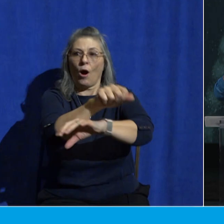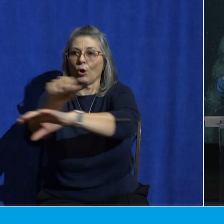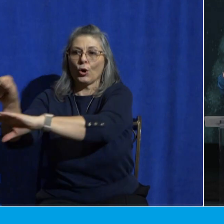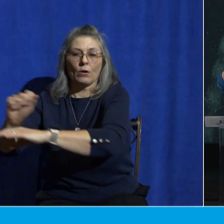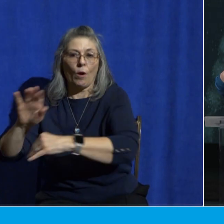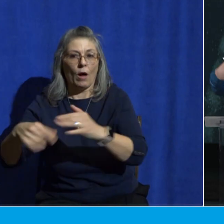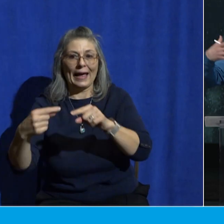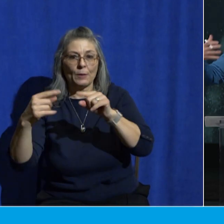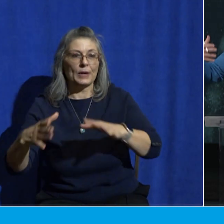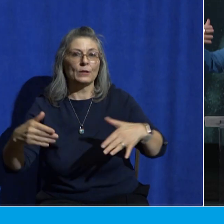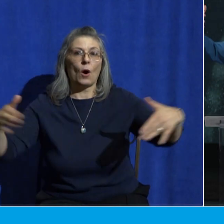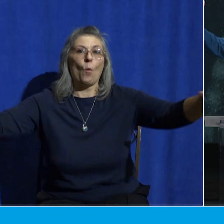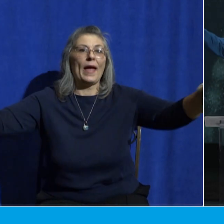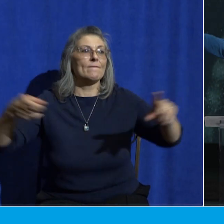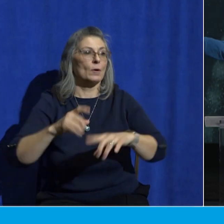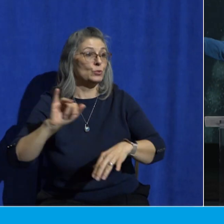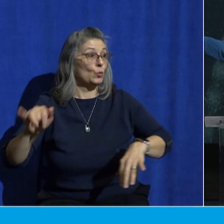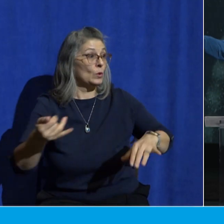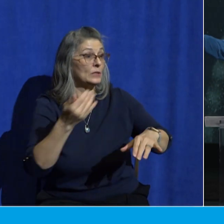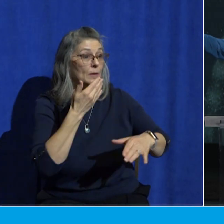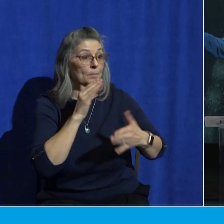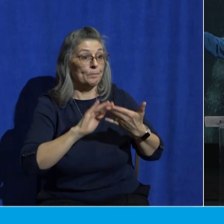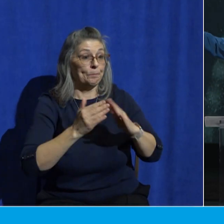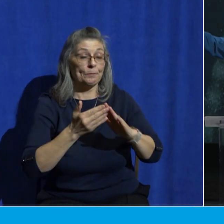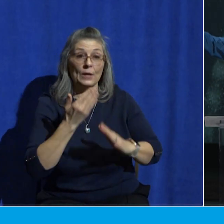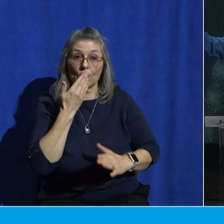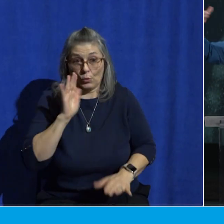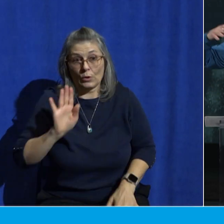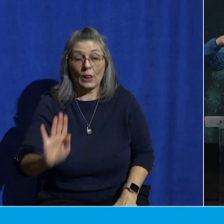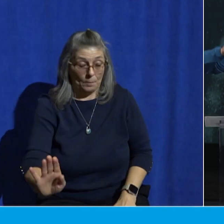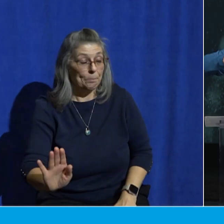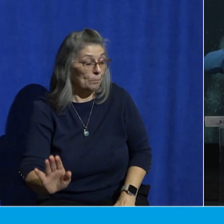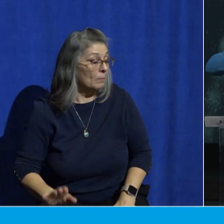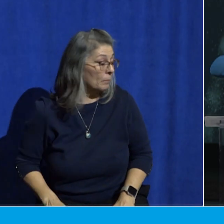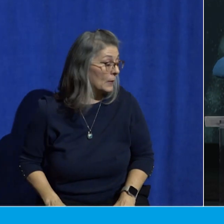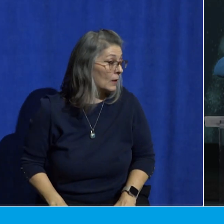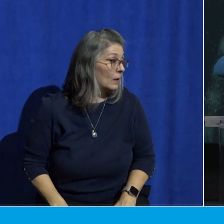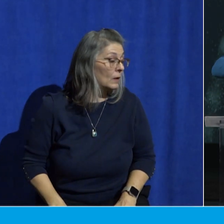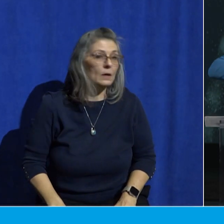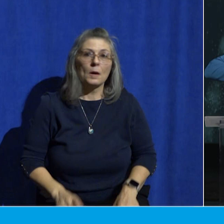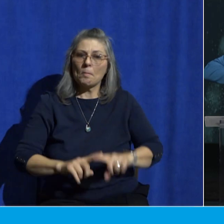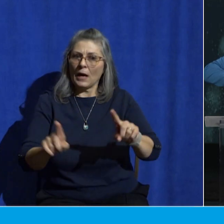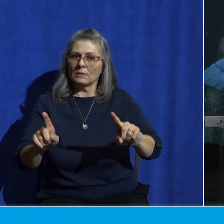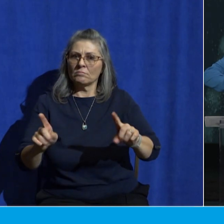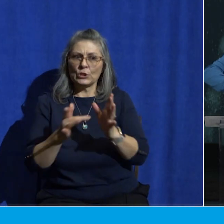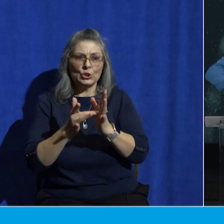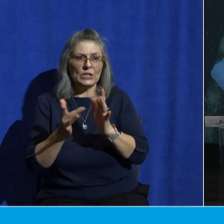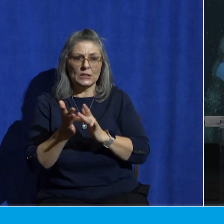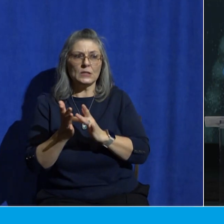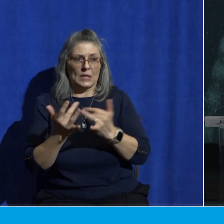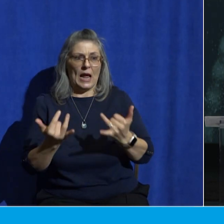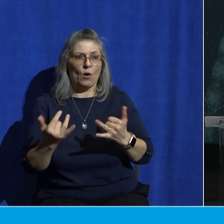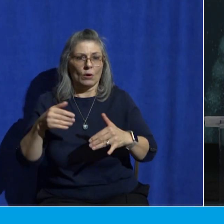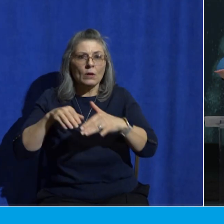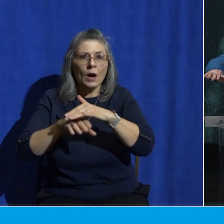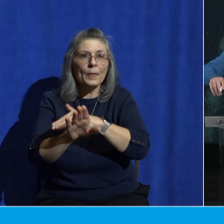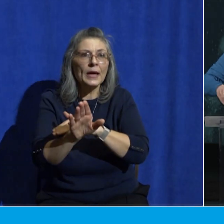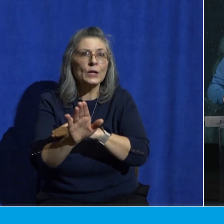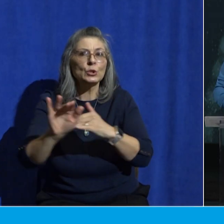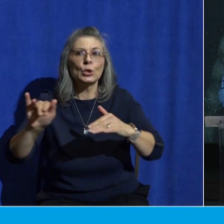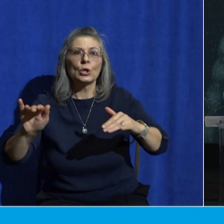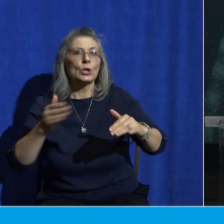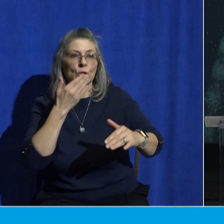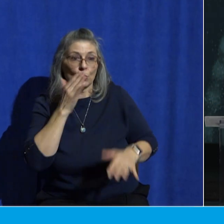So they're thinking, now Jesus is going to do the same. But the way Jesus enters into Jerusalem makes